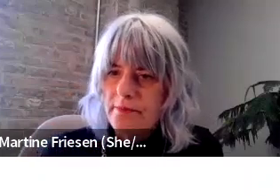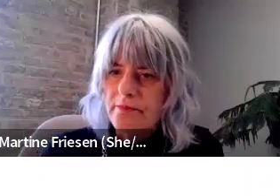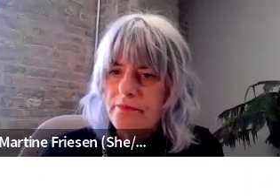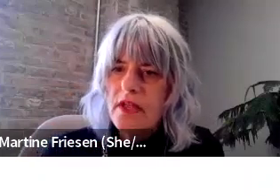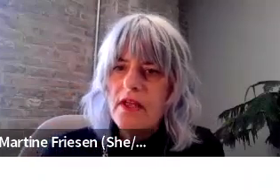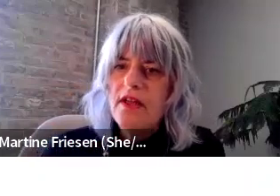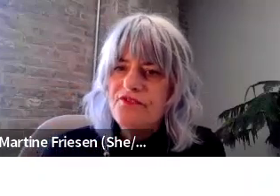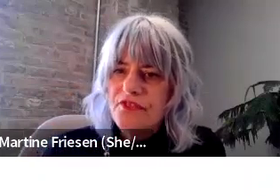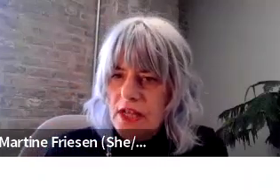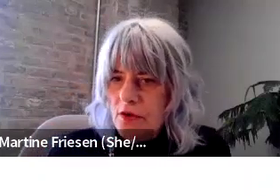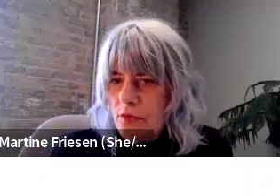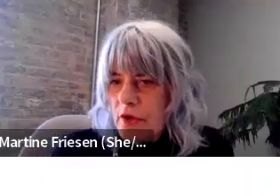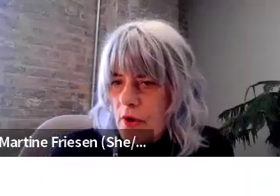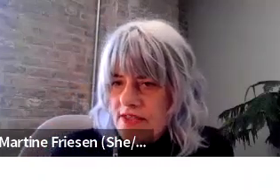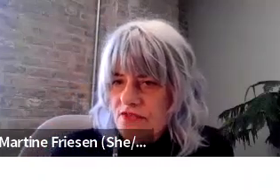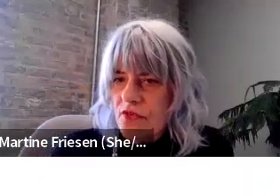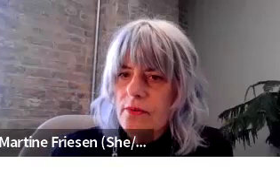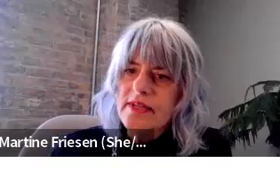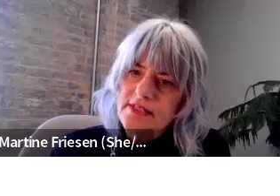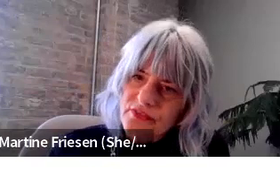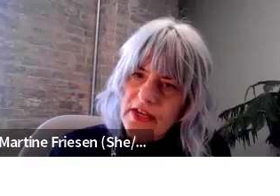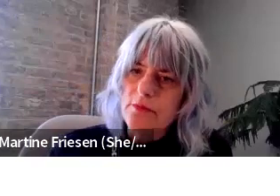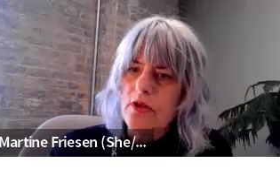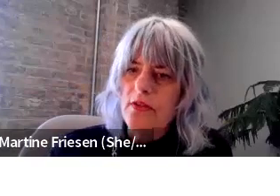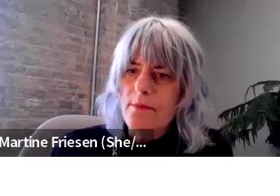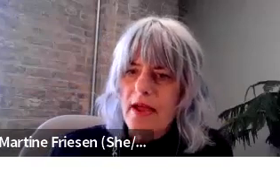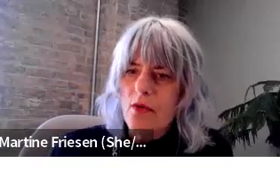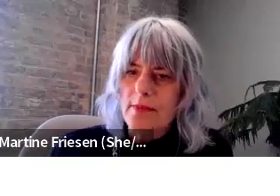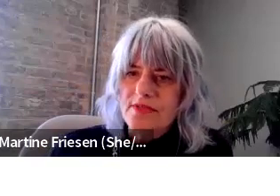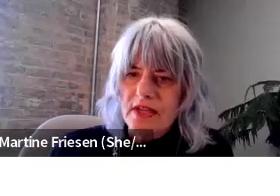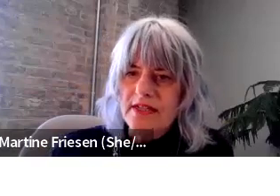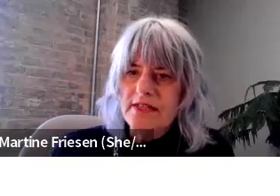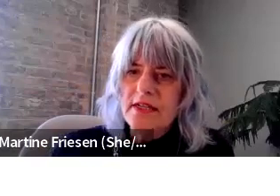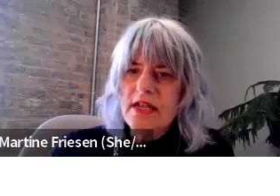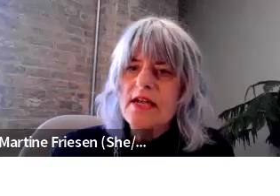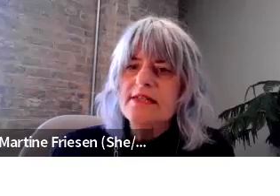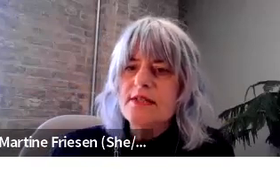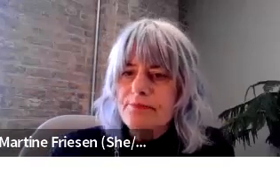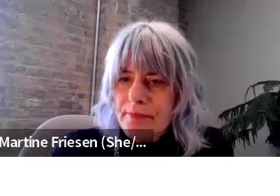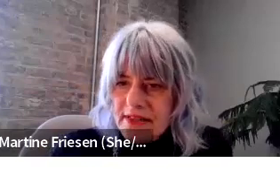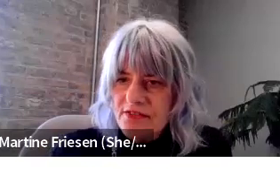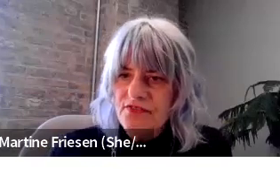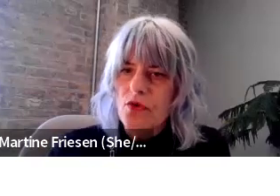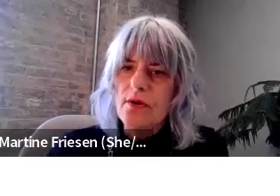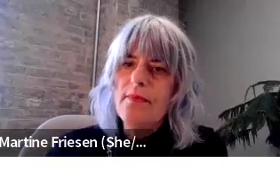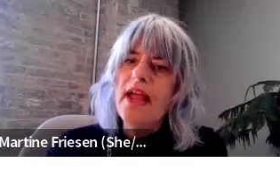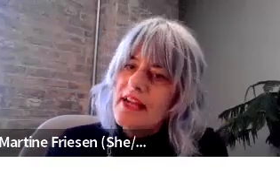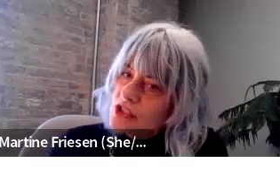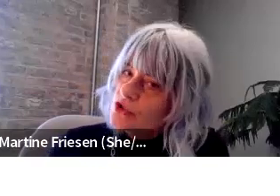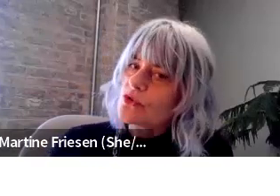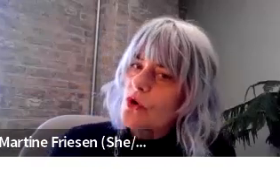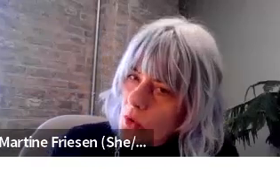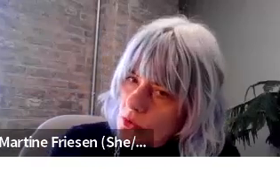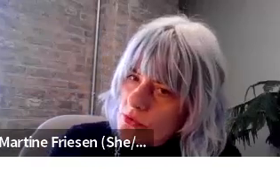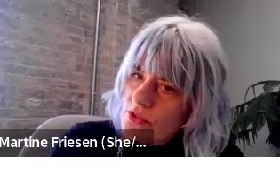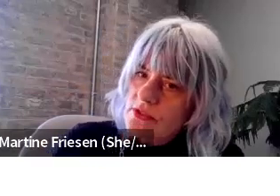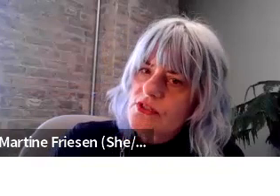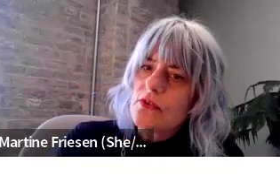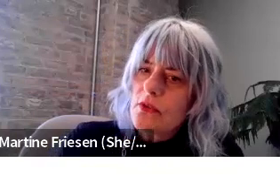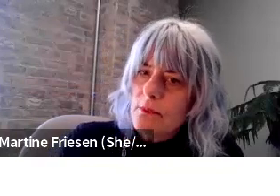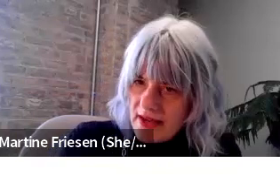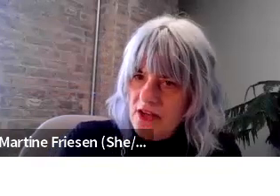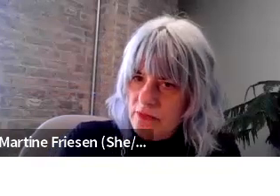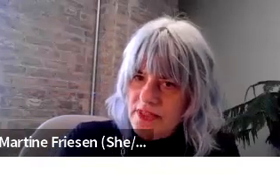quote from them. Fill out a request form, and it's available on the MAC website. Submit the form and your